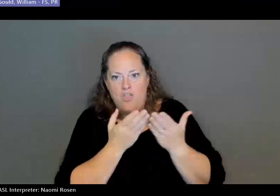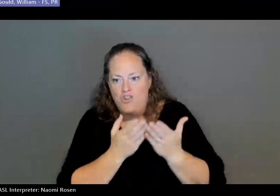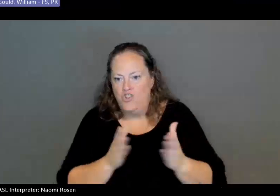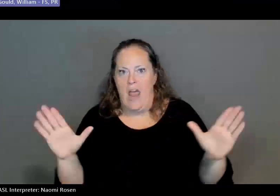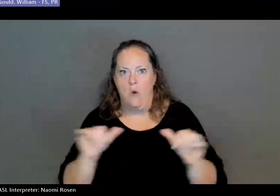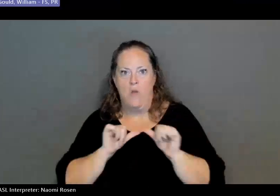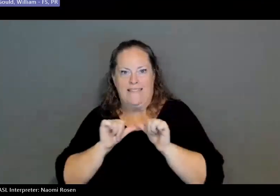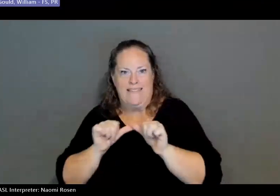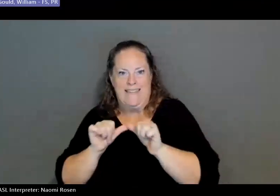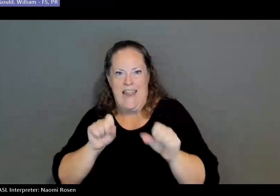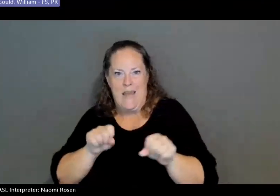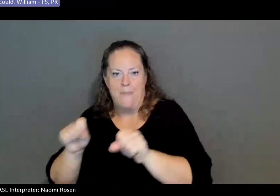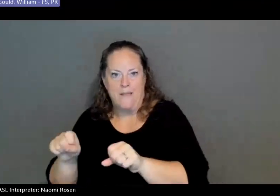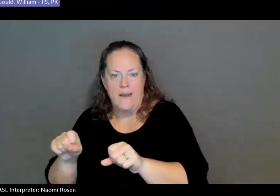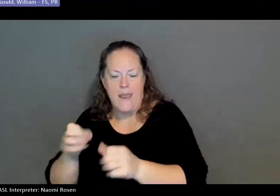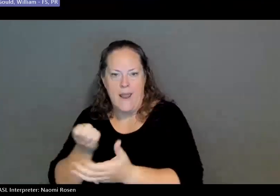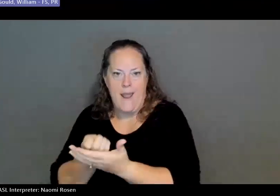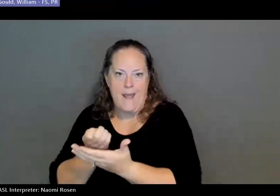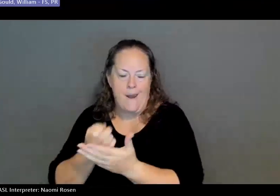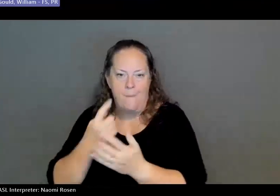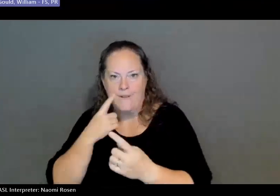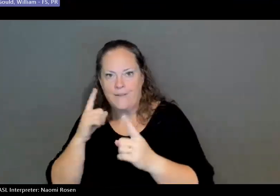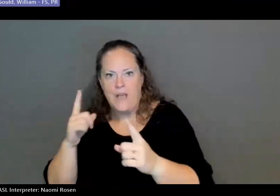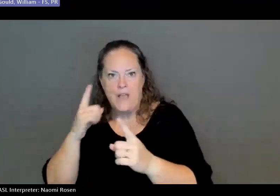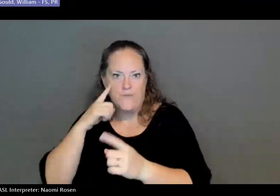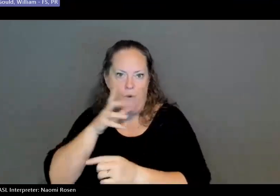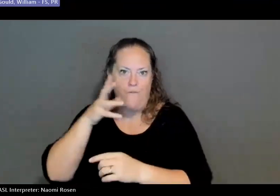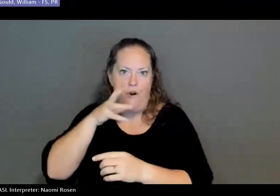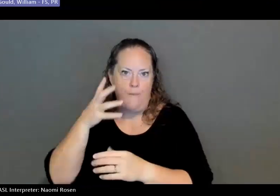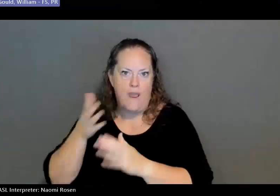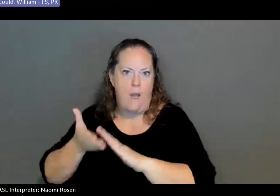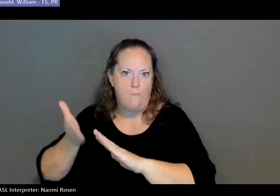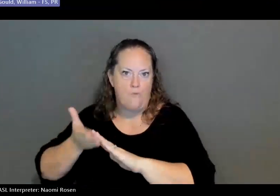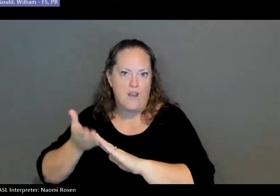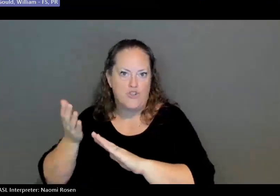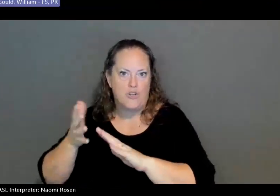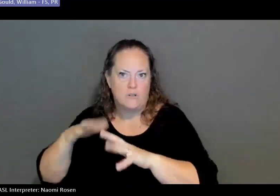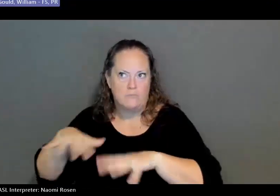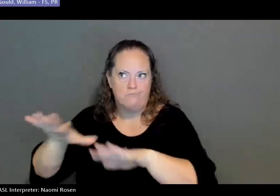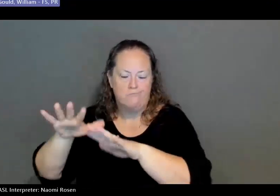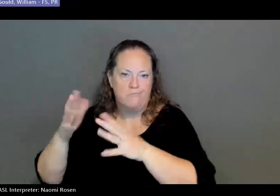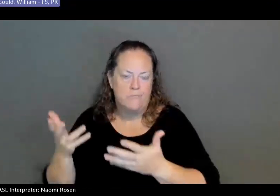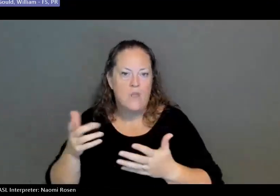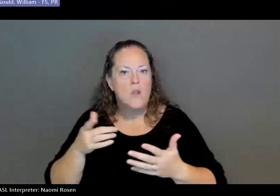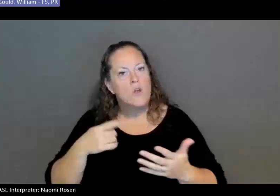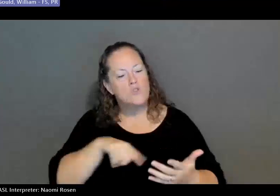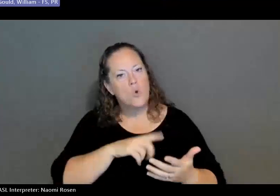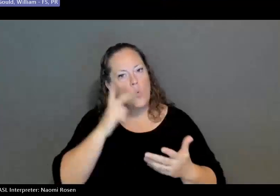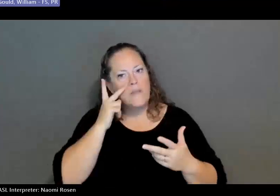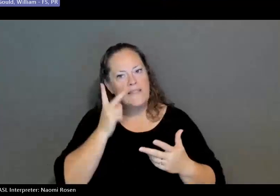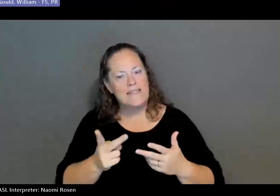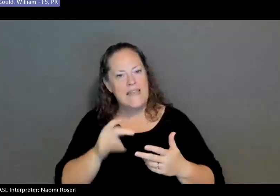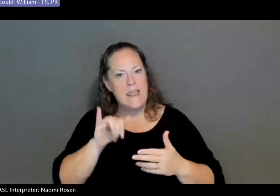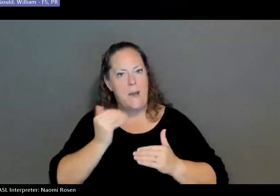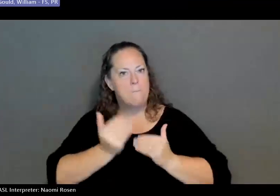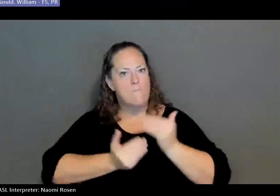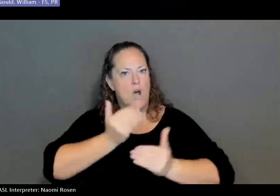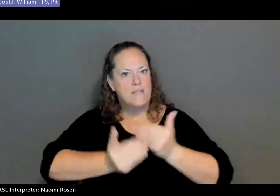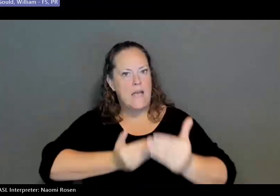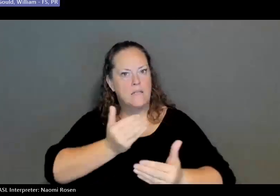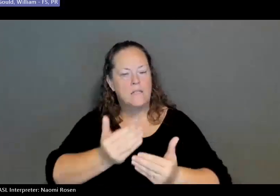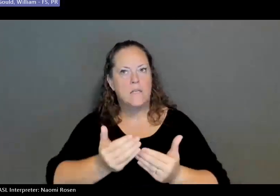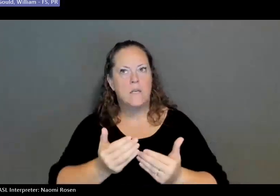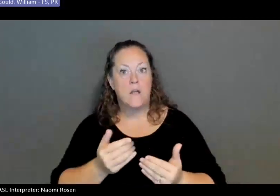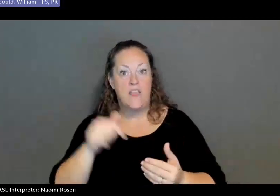and economic success of farming operations. So we kind of see this process as a way